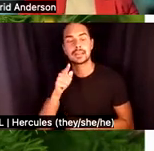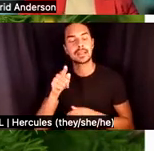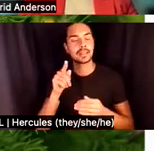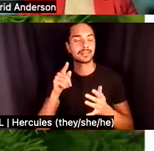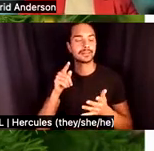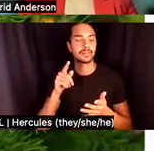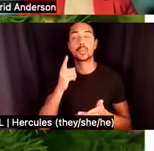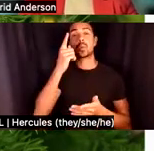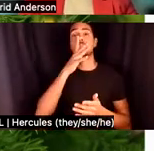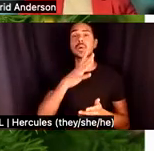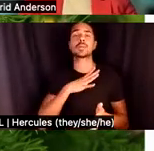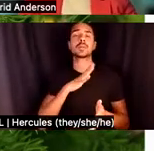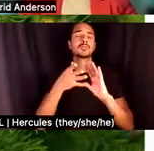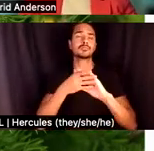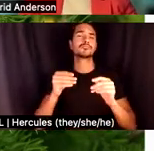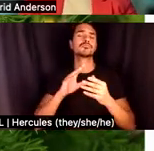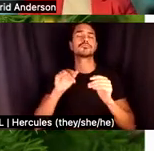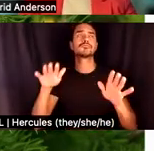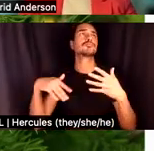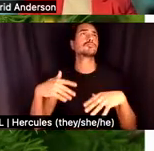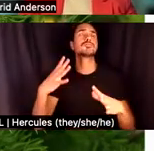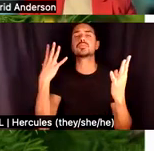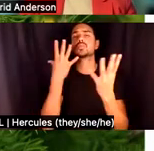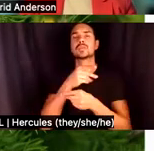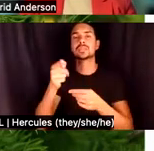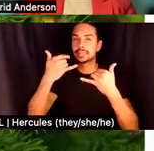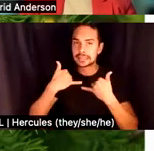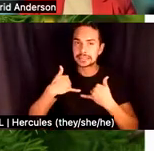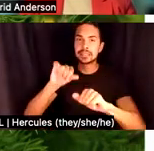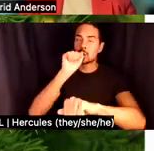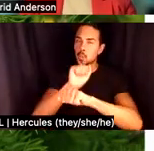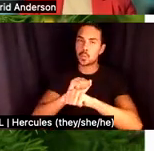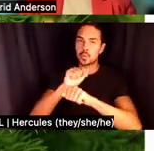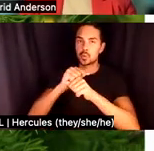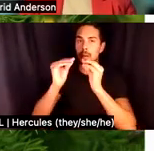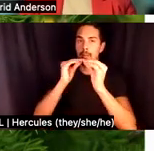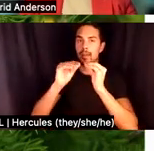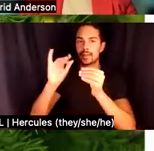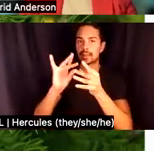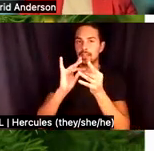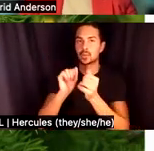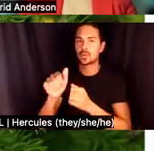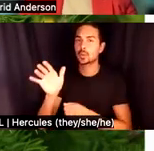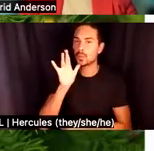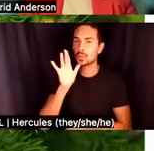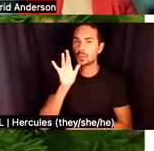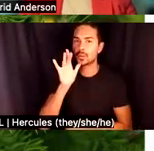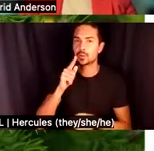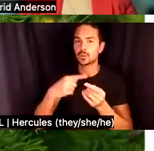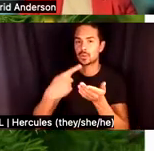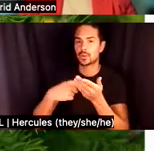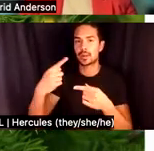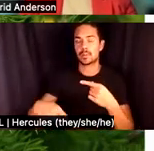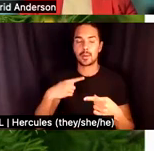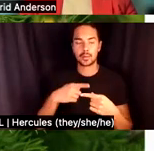woman gave a beautiful example of how she is still working to repair that connection with her mother, to talk about,